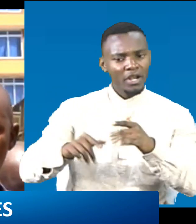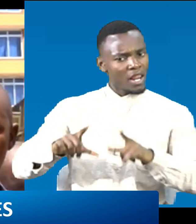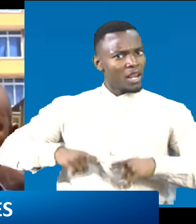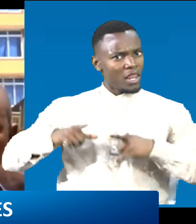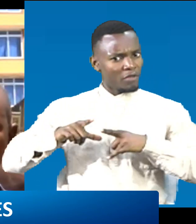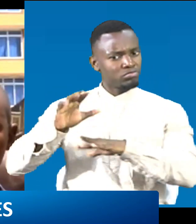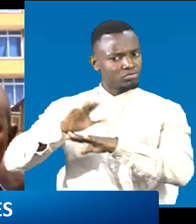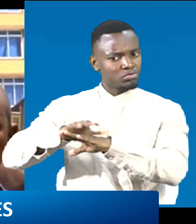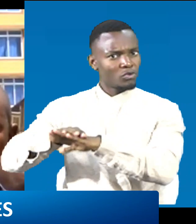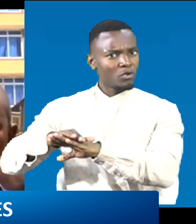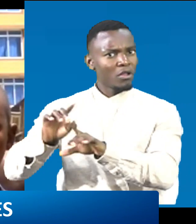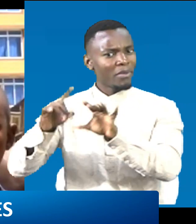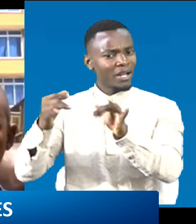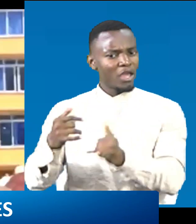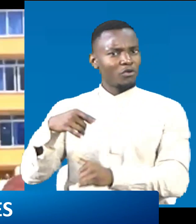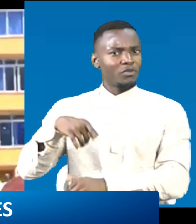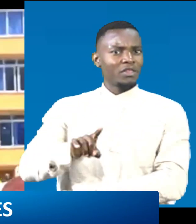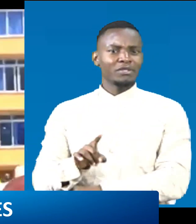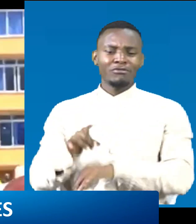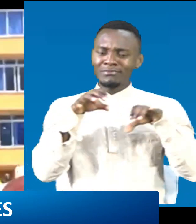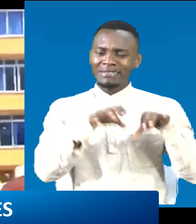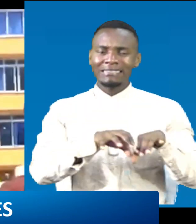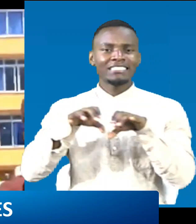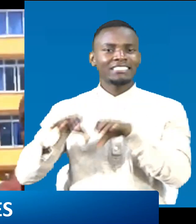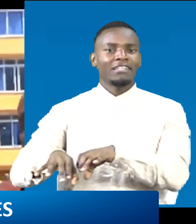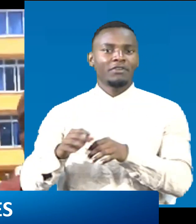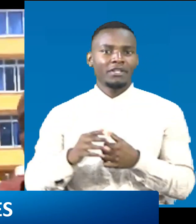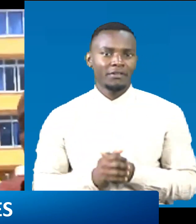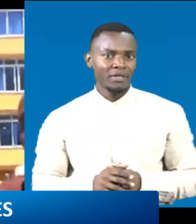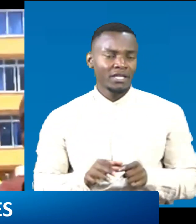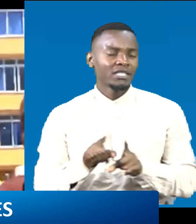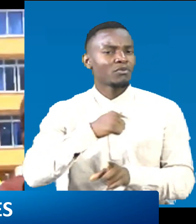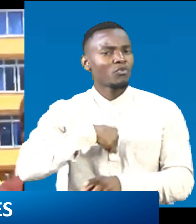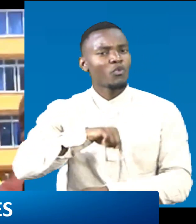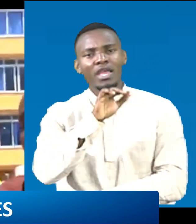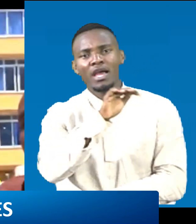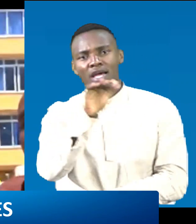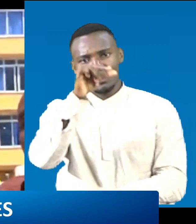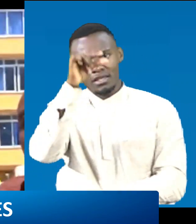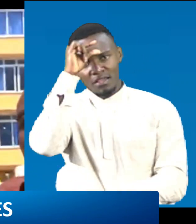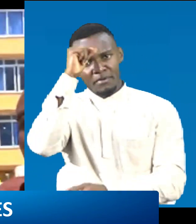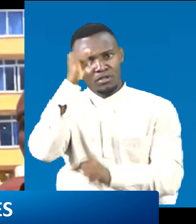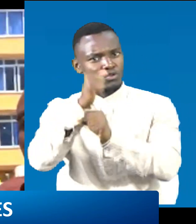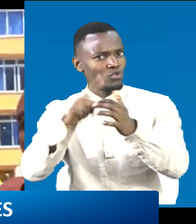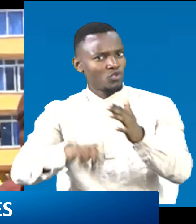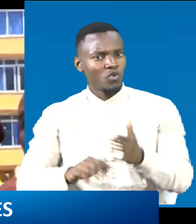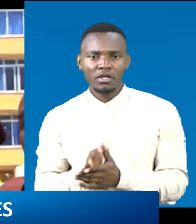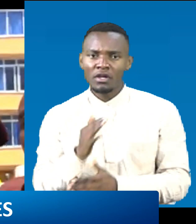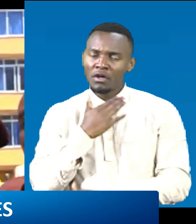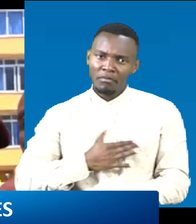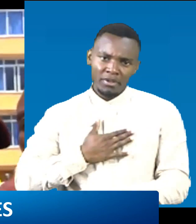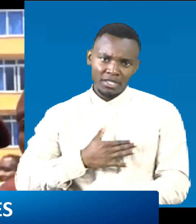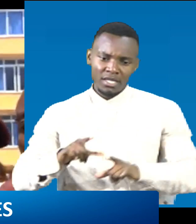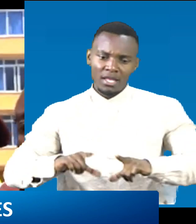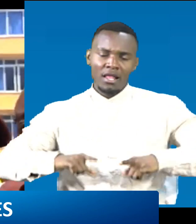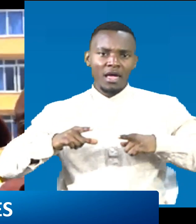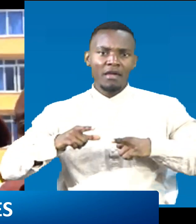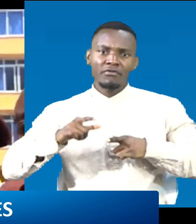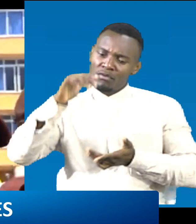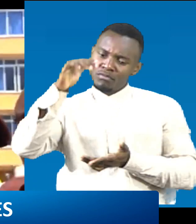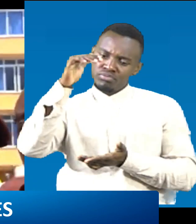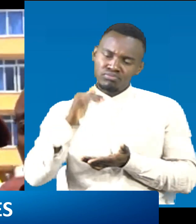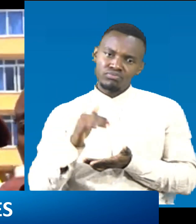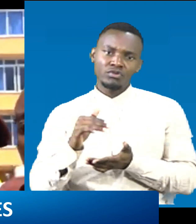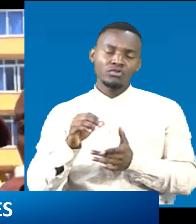ndio wamefinywa kabisa. Sasa ile kitu tunasika hapa ifanye ni kurudisha maisha irudi chini ama mshahara.